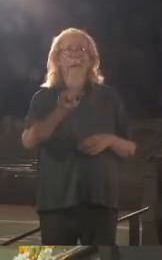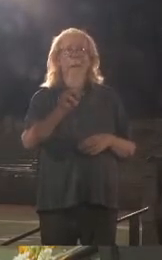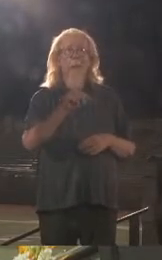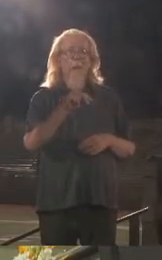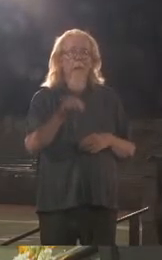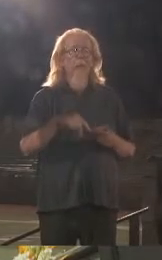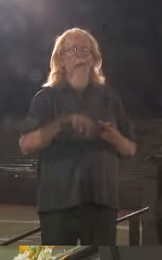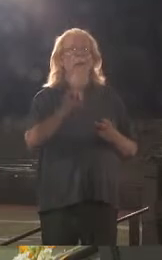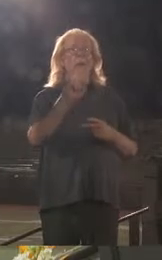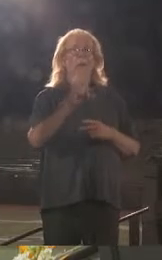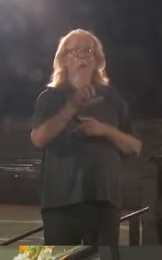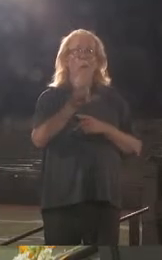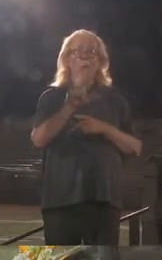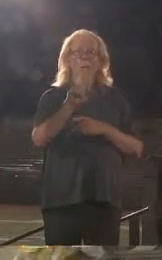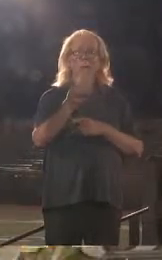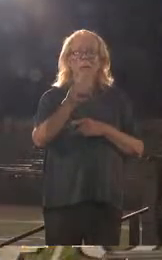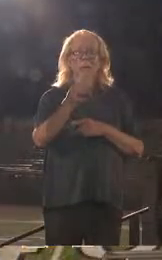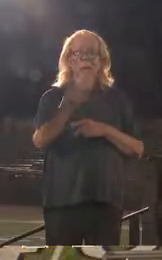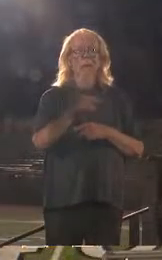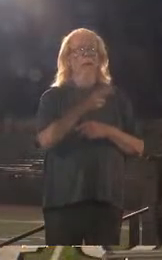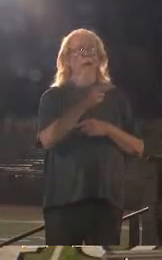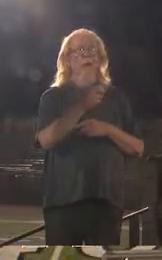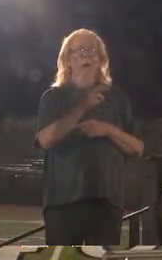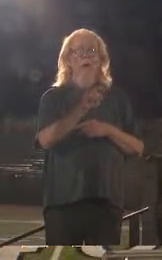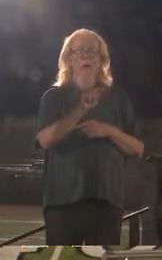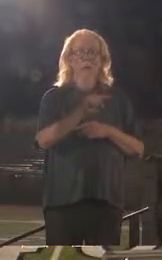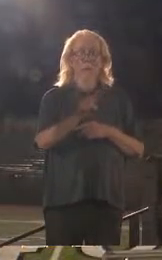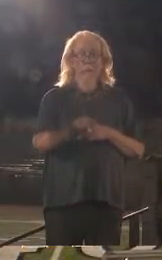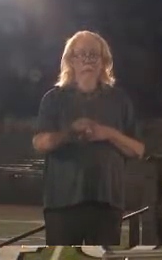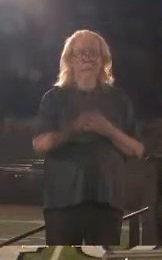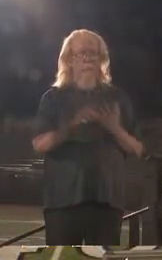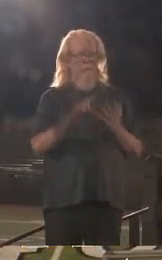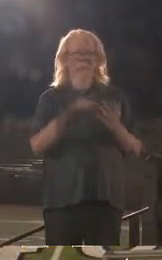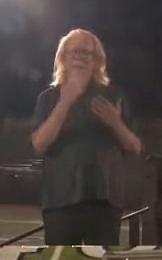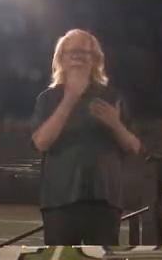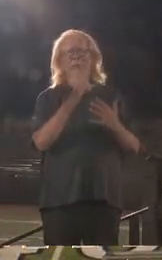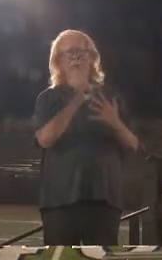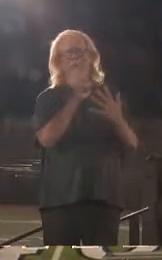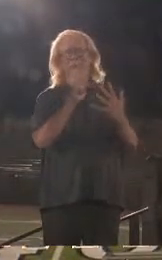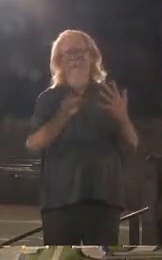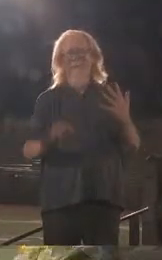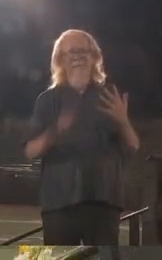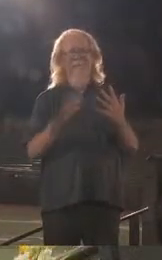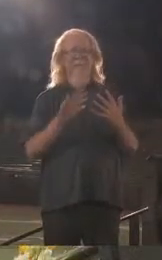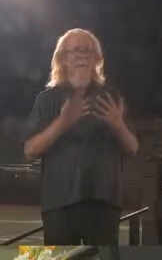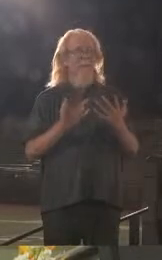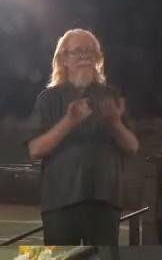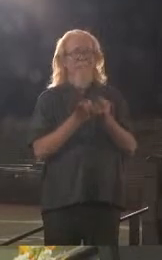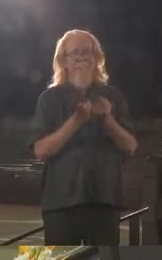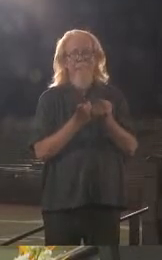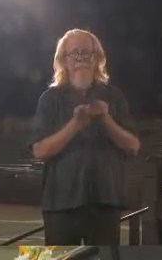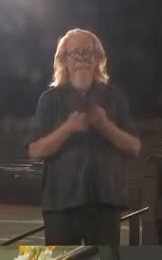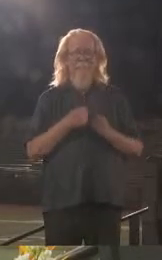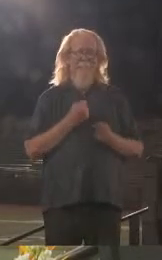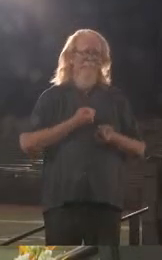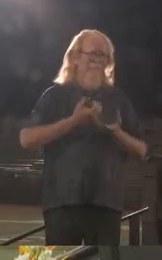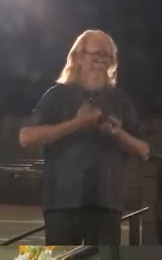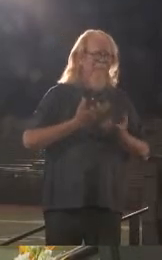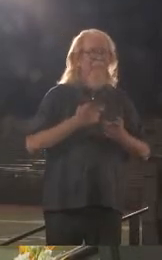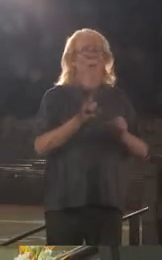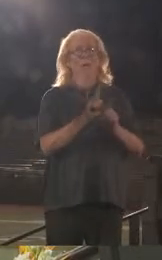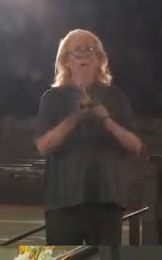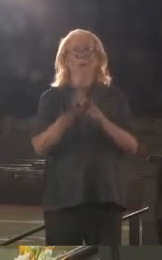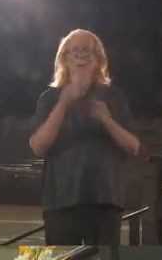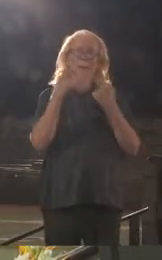Mr. Knowlton, Mr. Cerda, and Ms. Hernandez, thank you. Thank you guys for being my shoulder to cry on, but also my shoulder to laugh on,